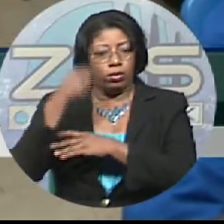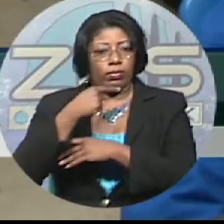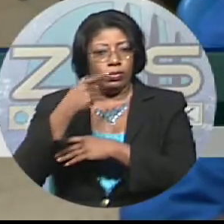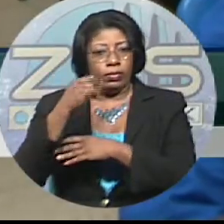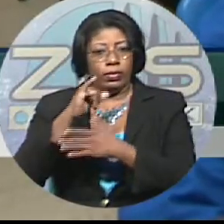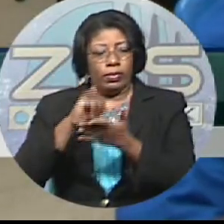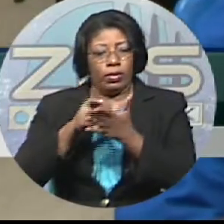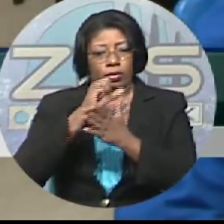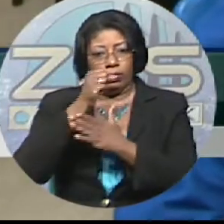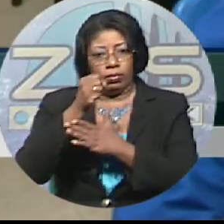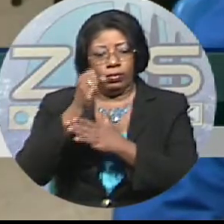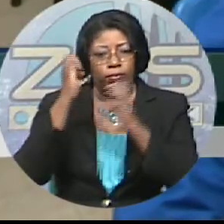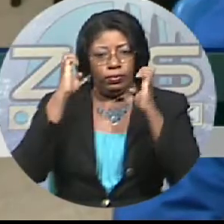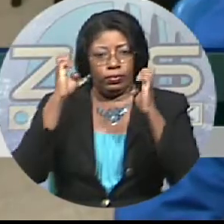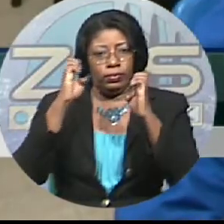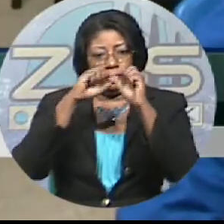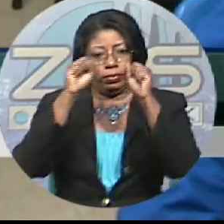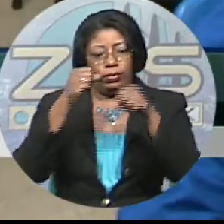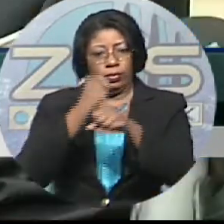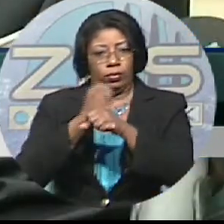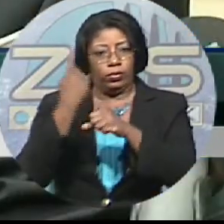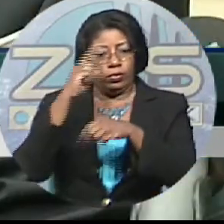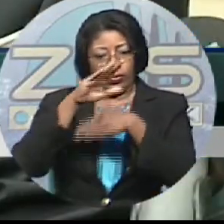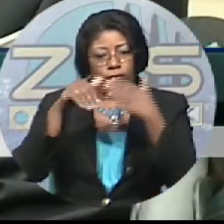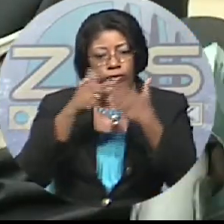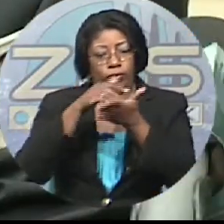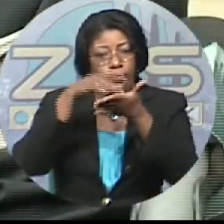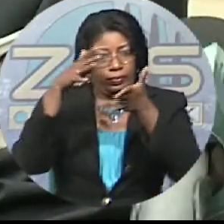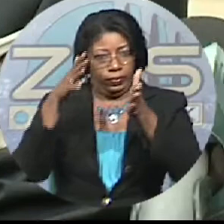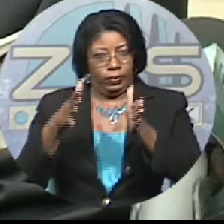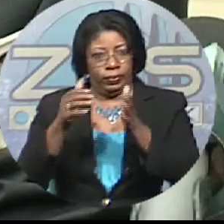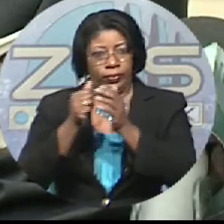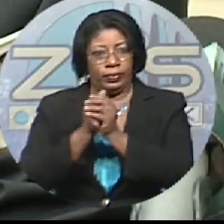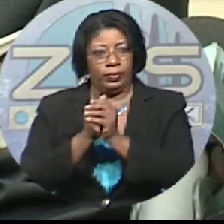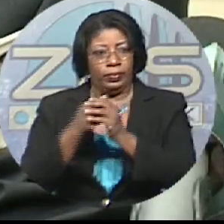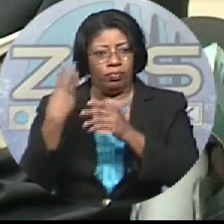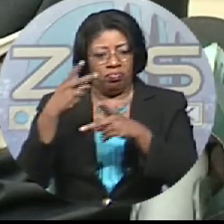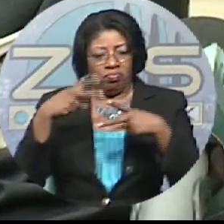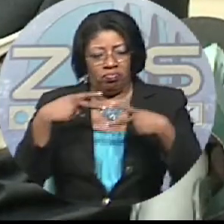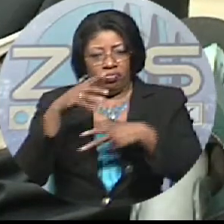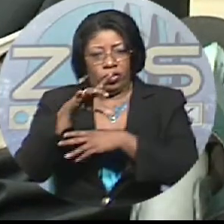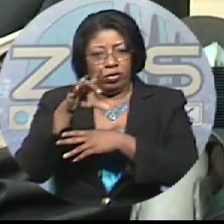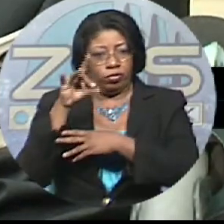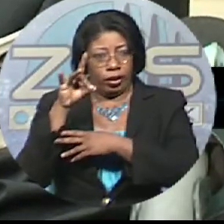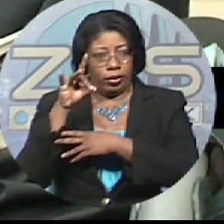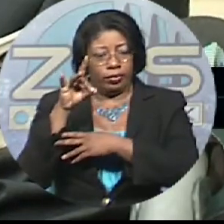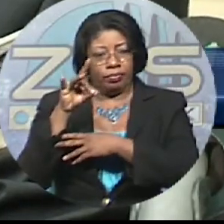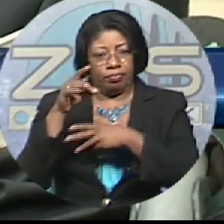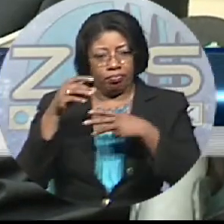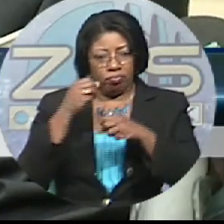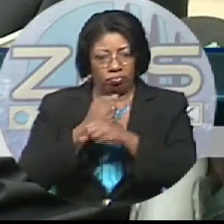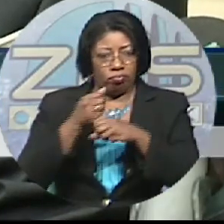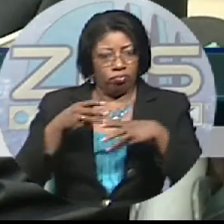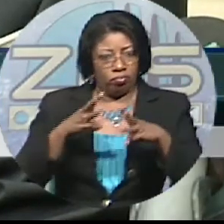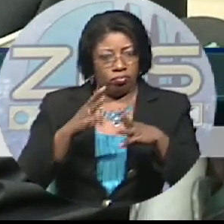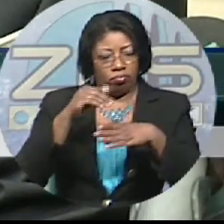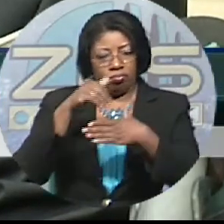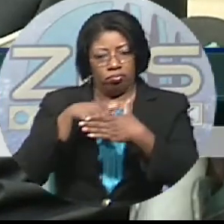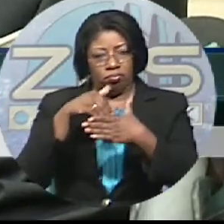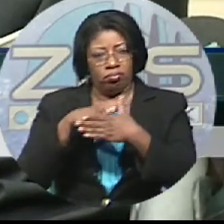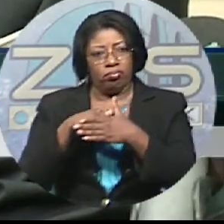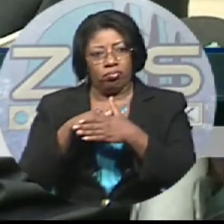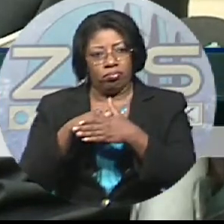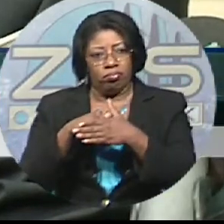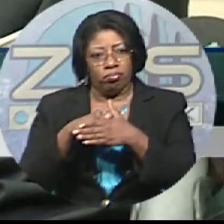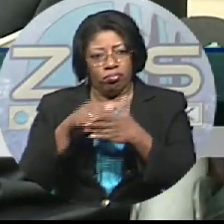the educational system works for all students. We have to find a workable way within the context